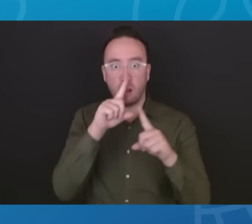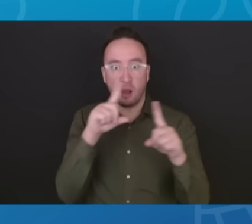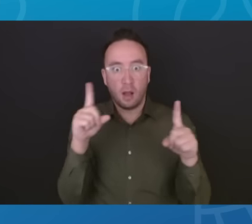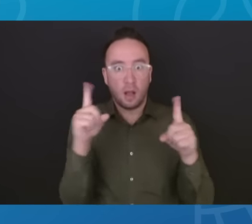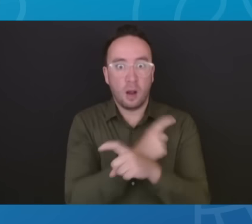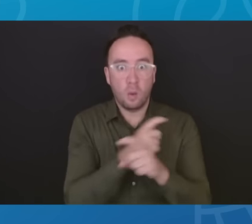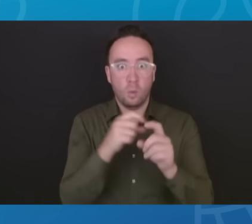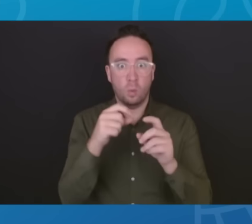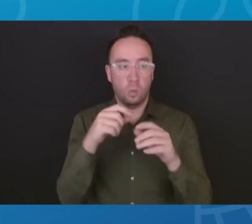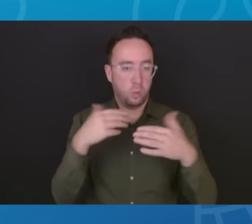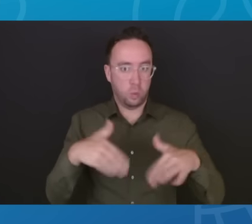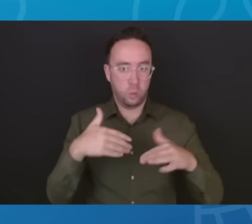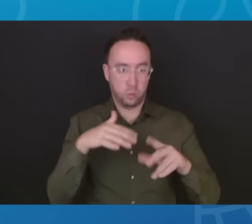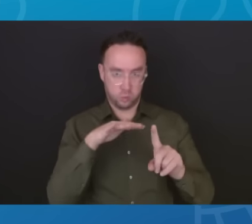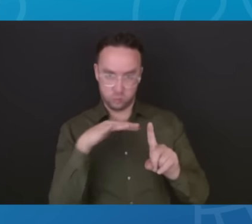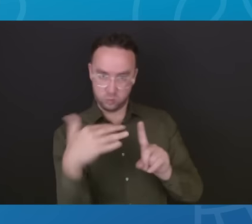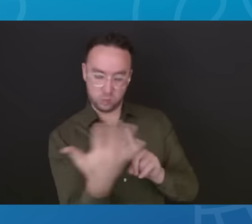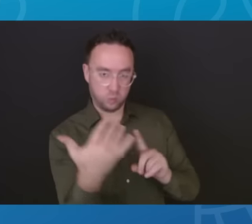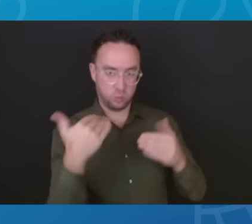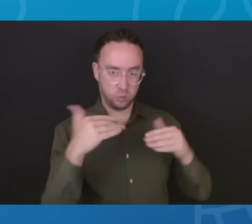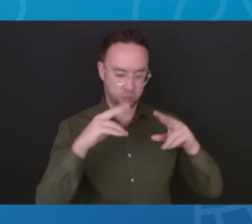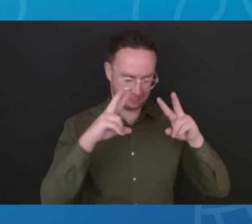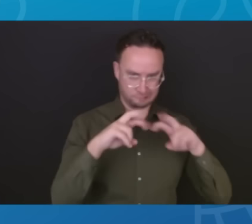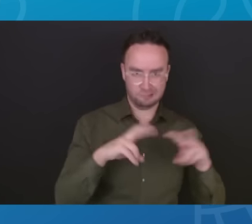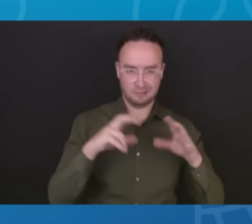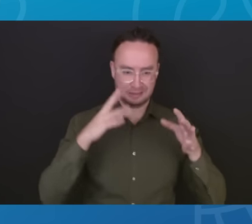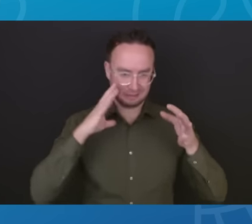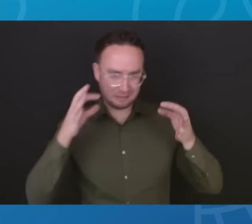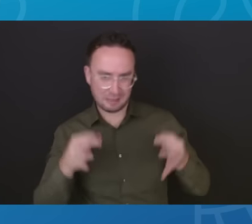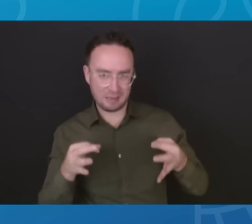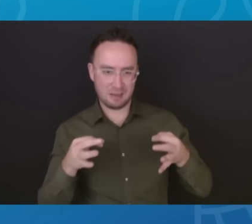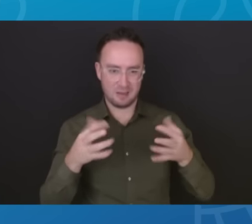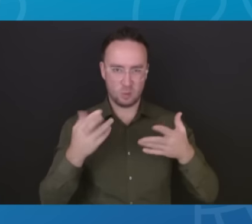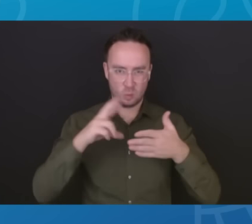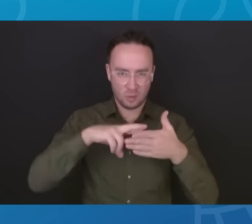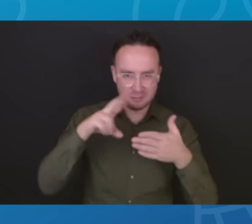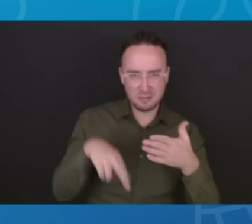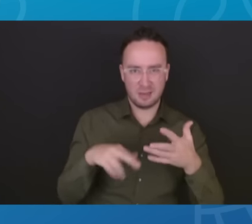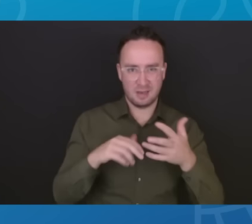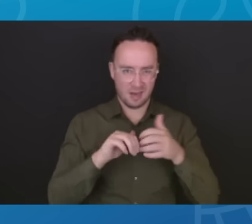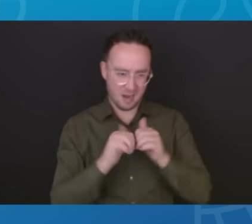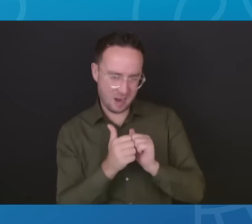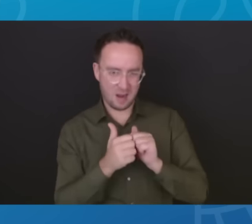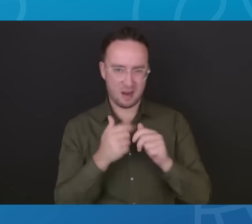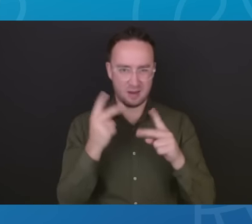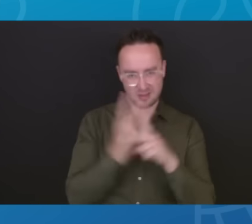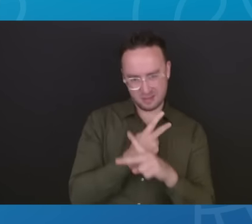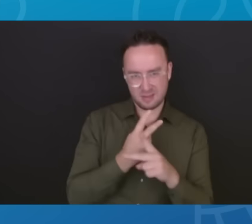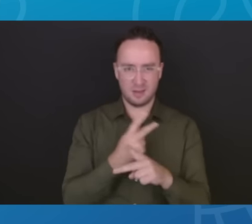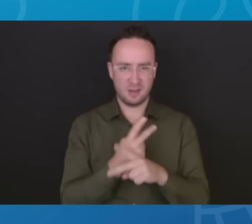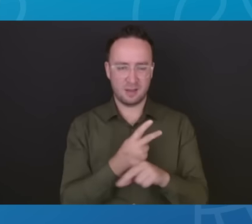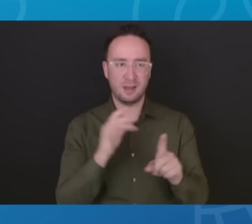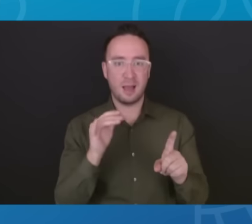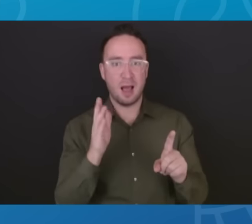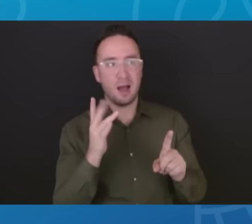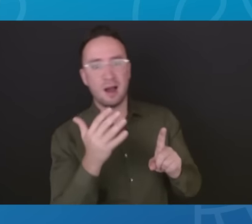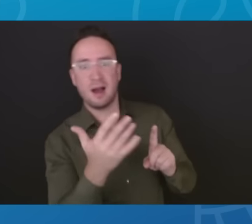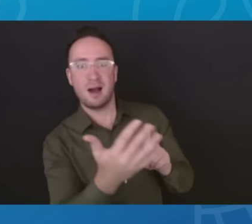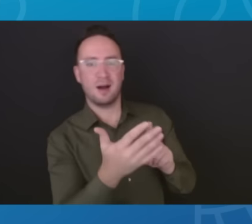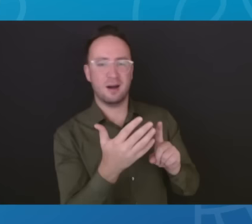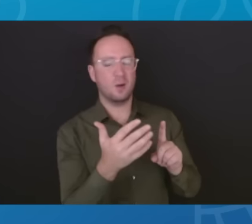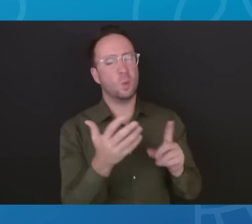at the decisions that we made, look at the outcomes, and think about how we can do things differently. That's true when it comes to this conflict. It's true when it comes to Ukraine. It's